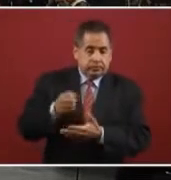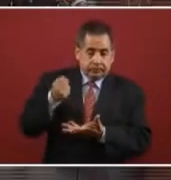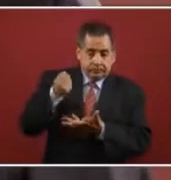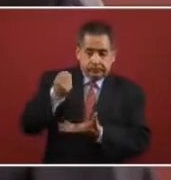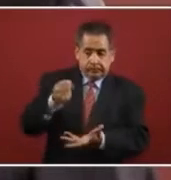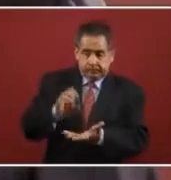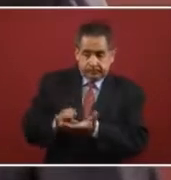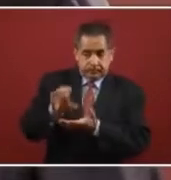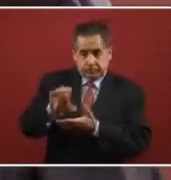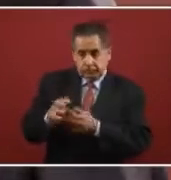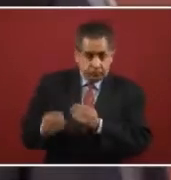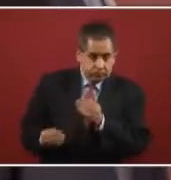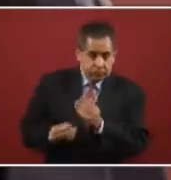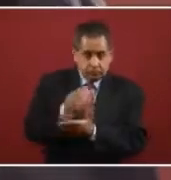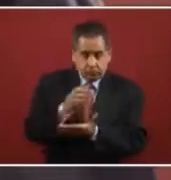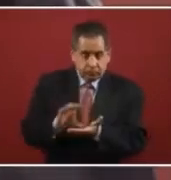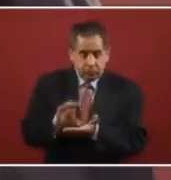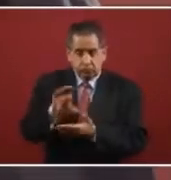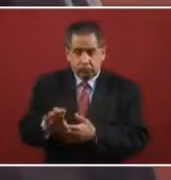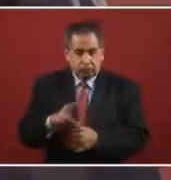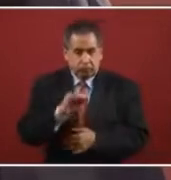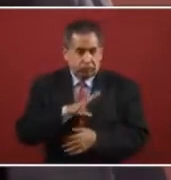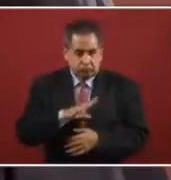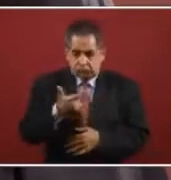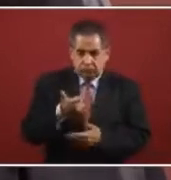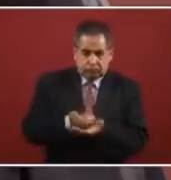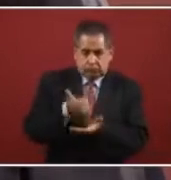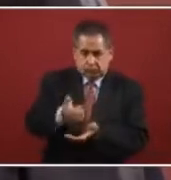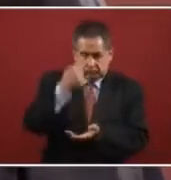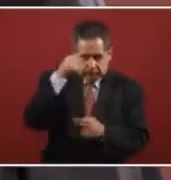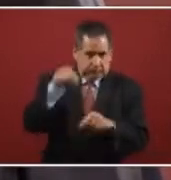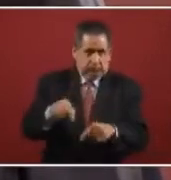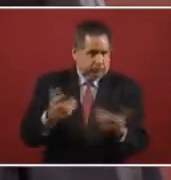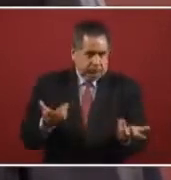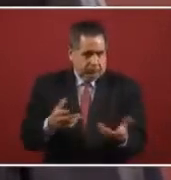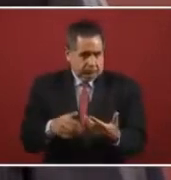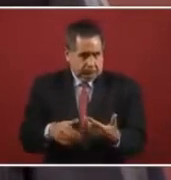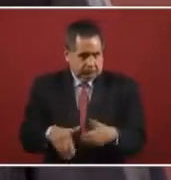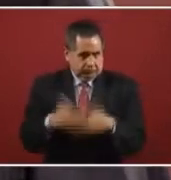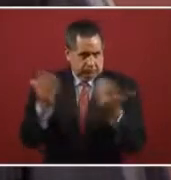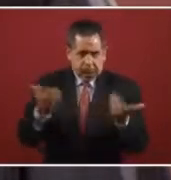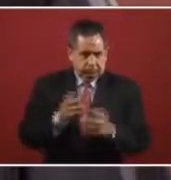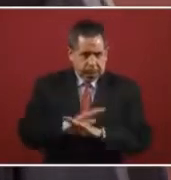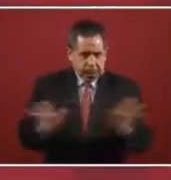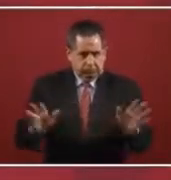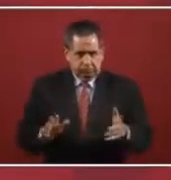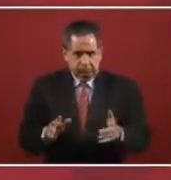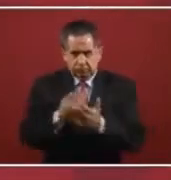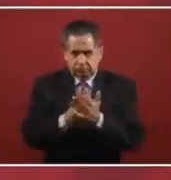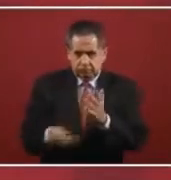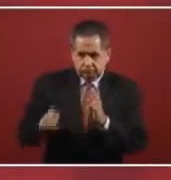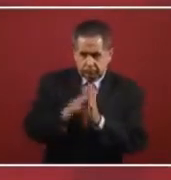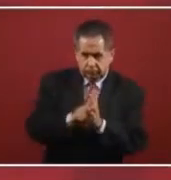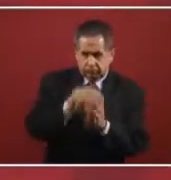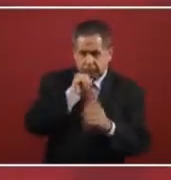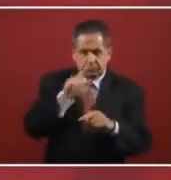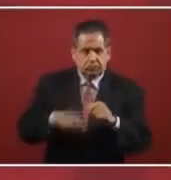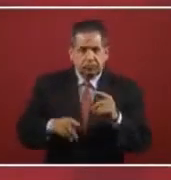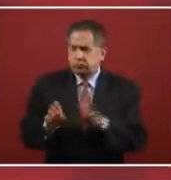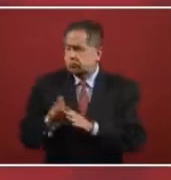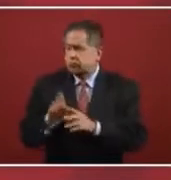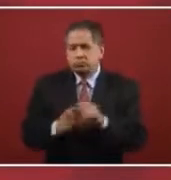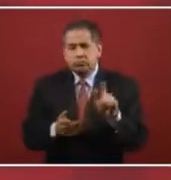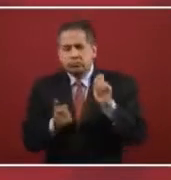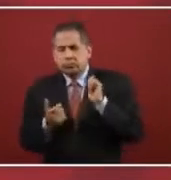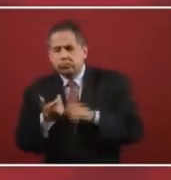because we're going to elaborate the budget? They supposedly are not supposed to exist anymore.